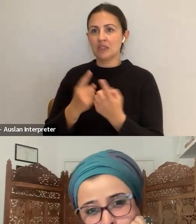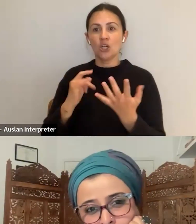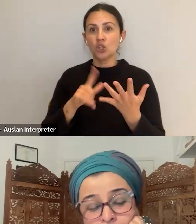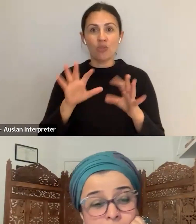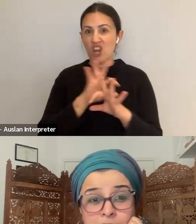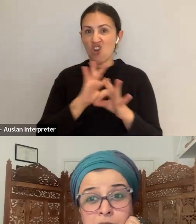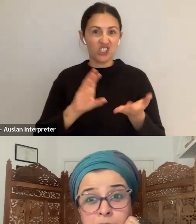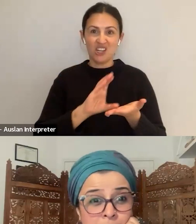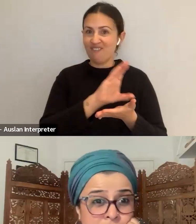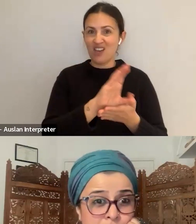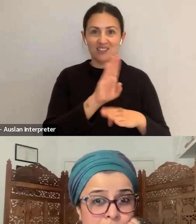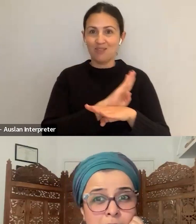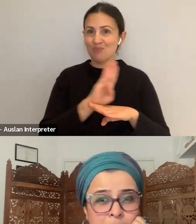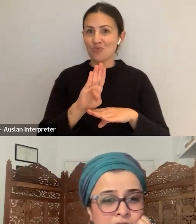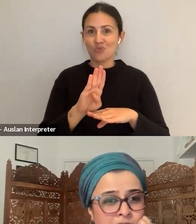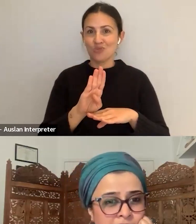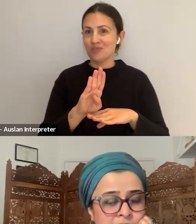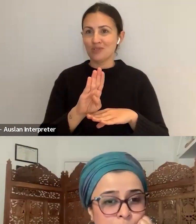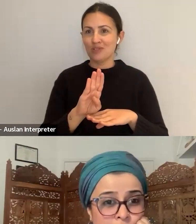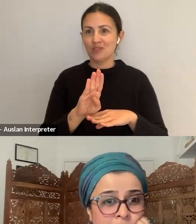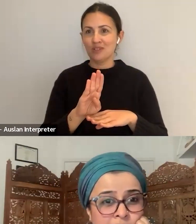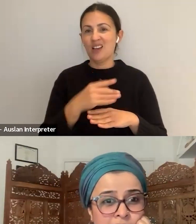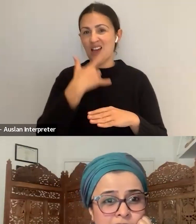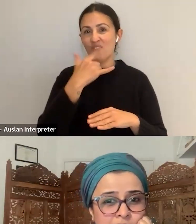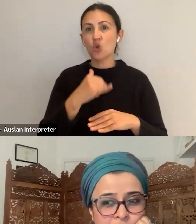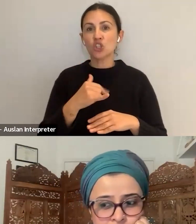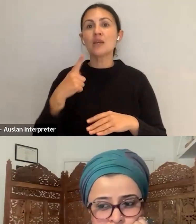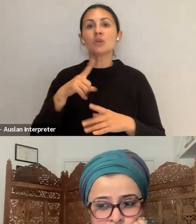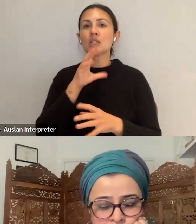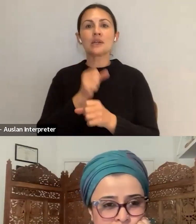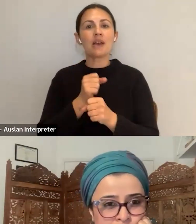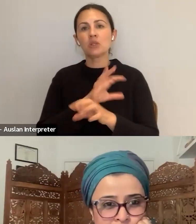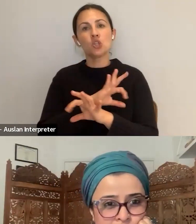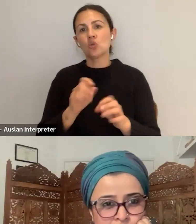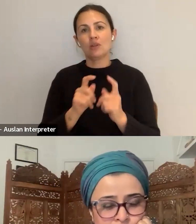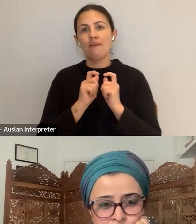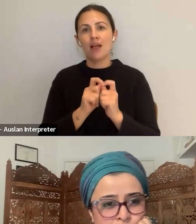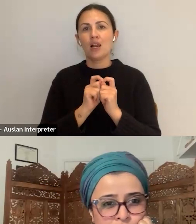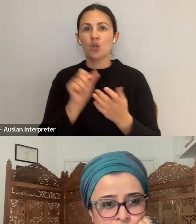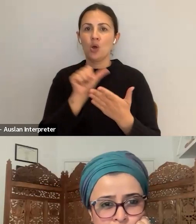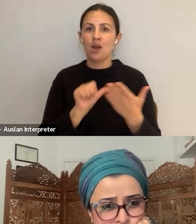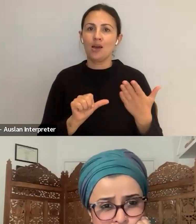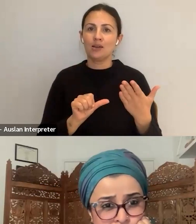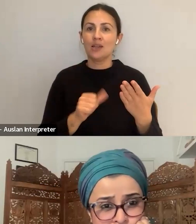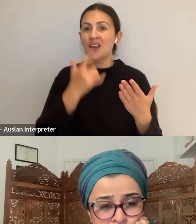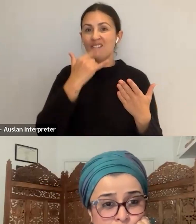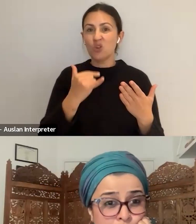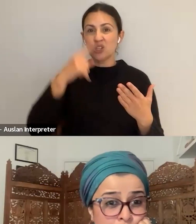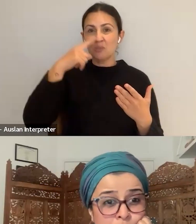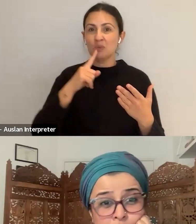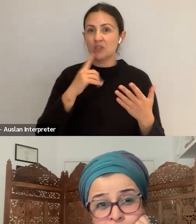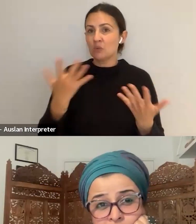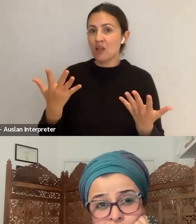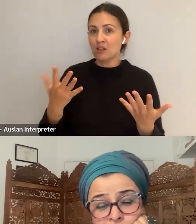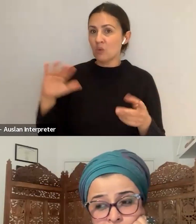arts? Not being cynical, but I think that is why there is now a lot of legacy culture of not funding,